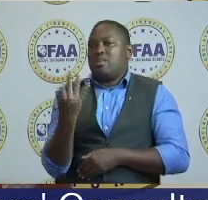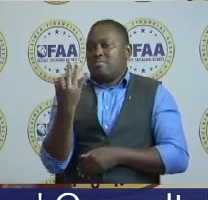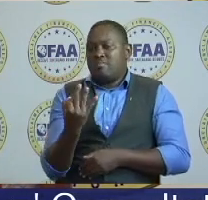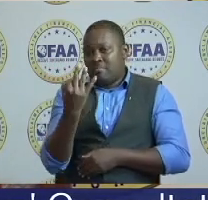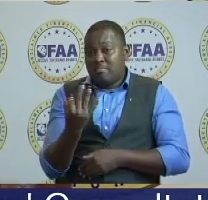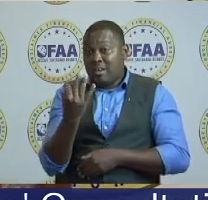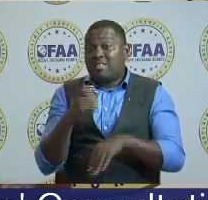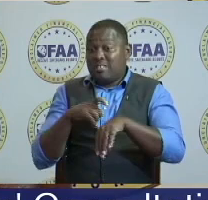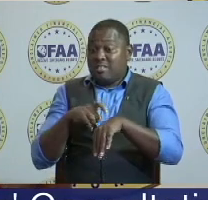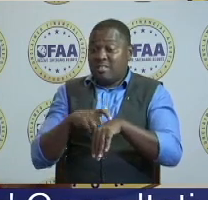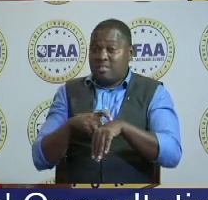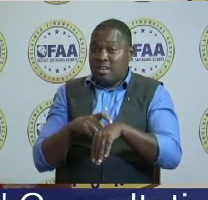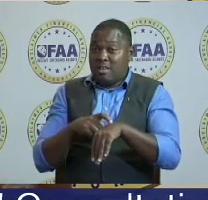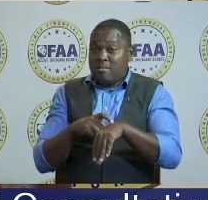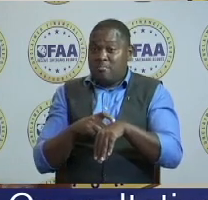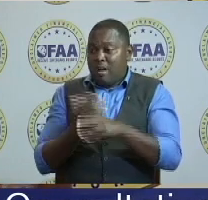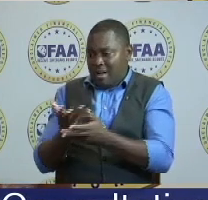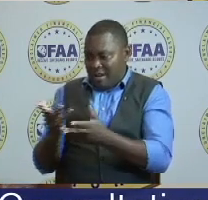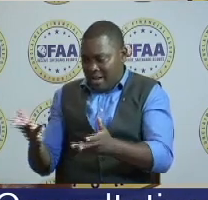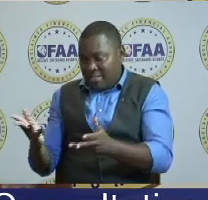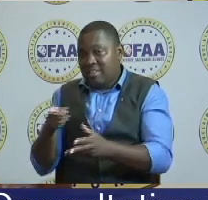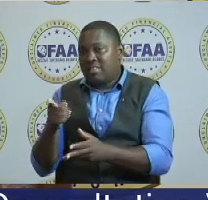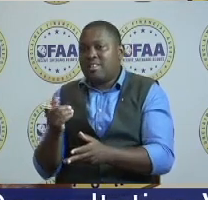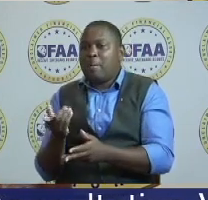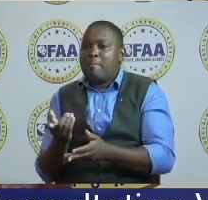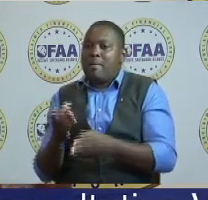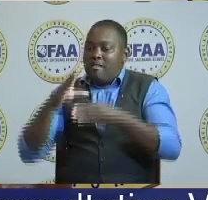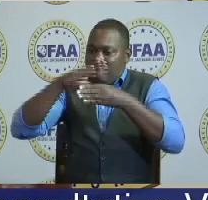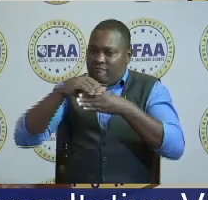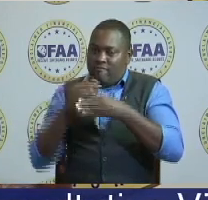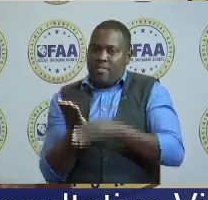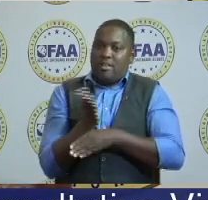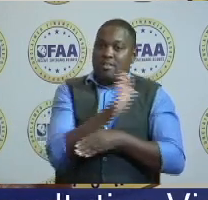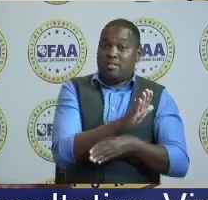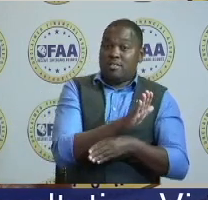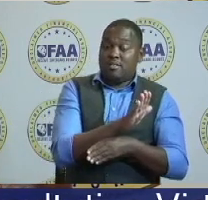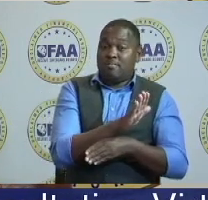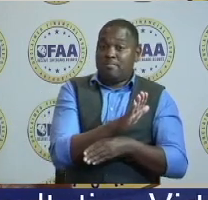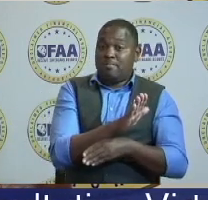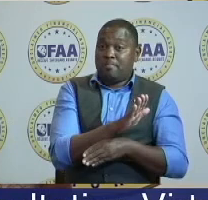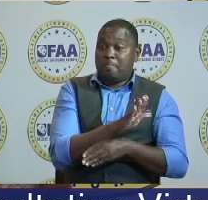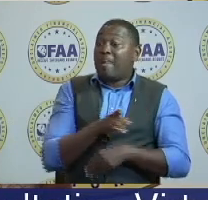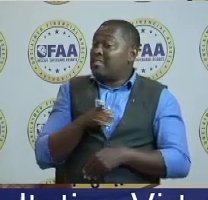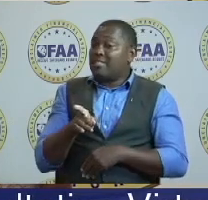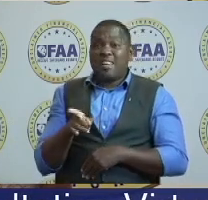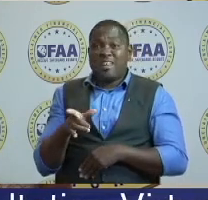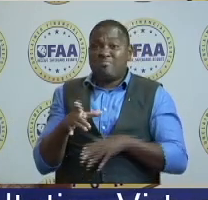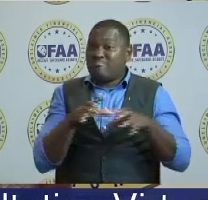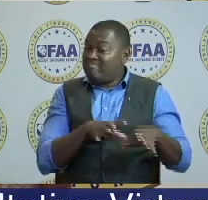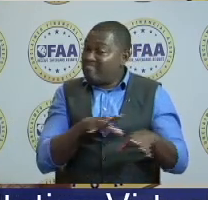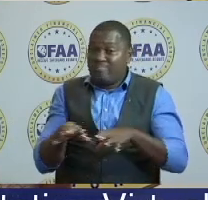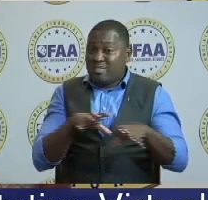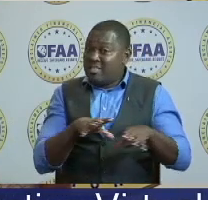as the assets fall due, they file their returns, and we have seen them that they are not struggling even when it comes to